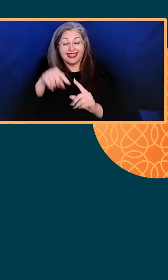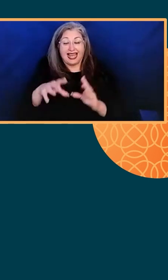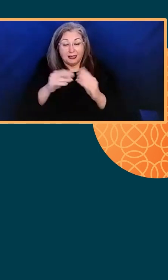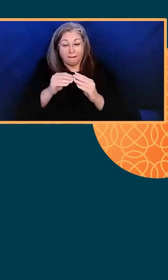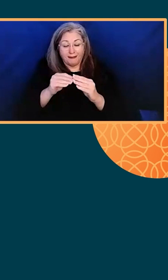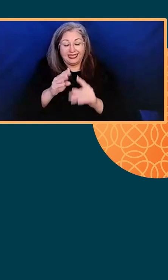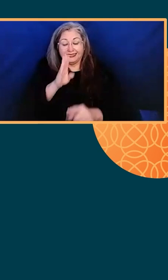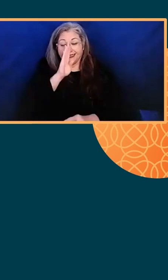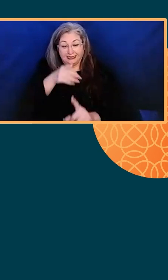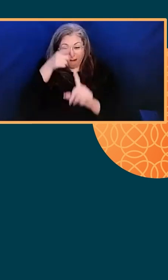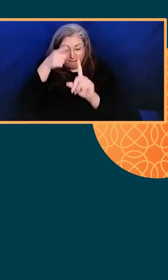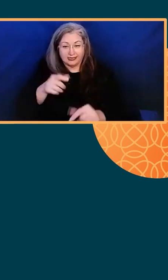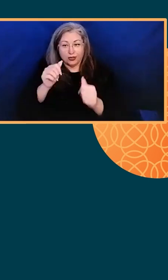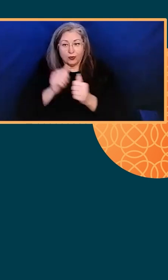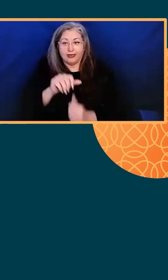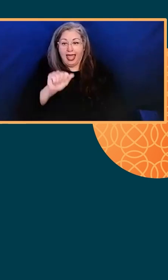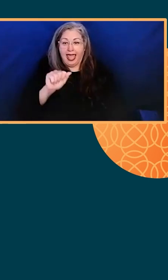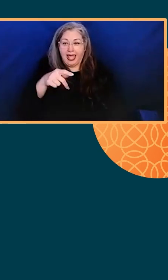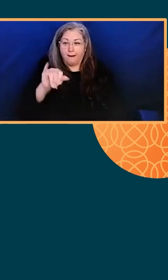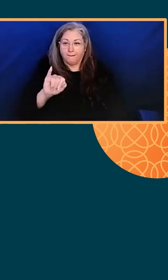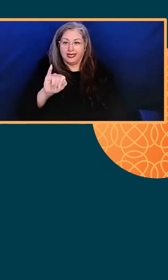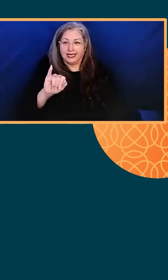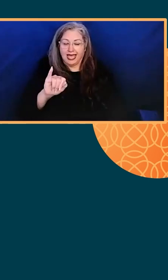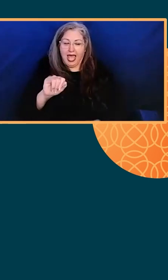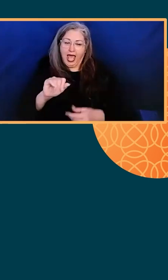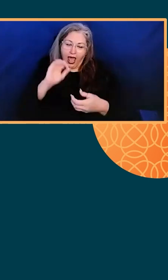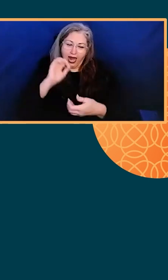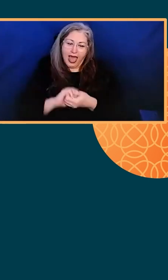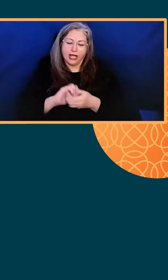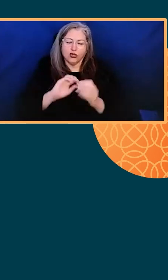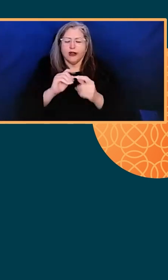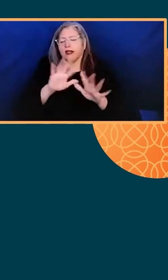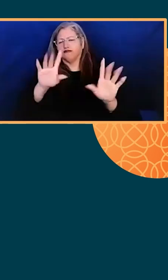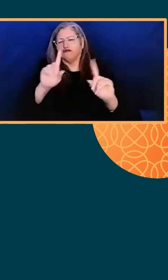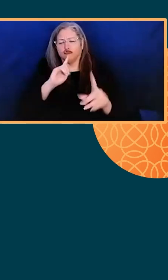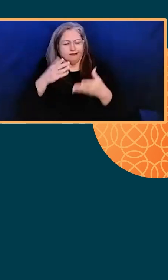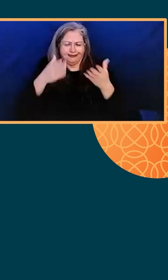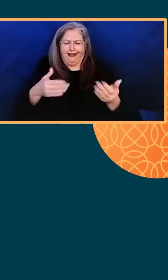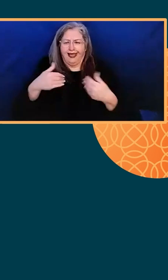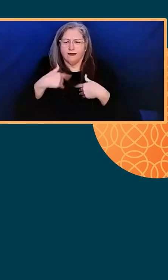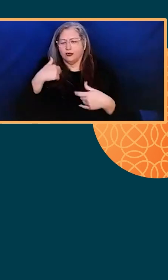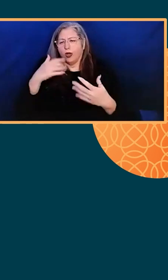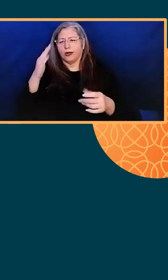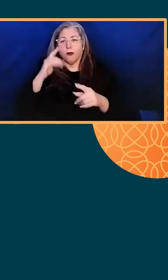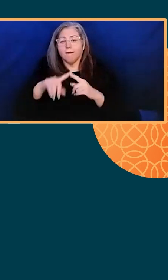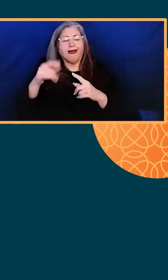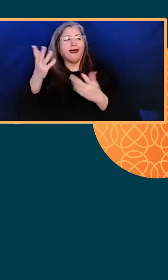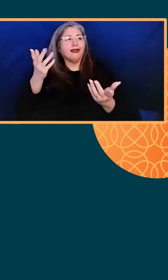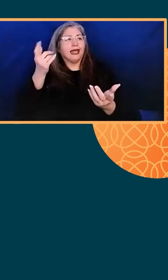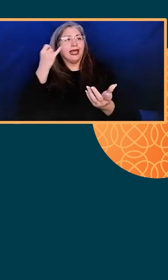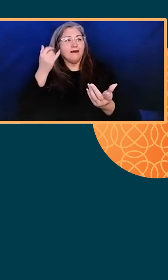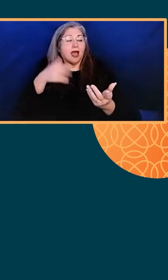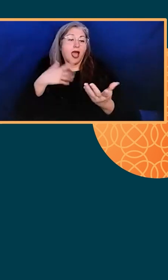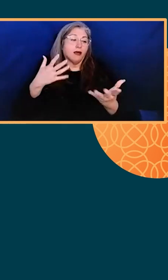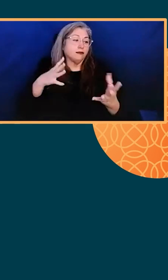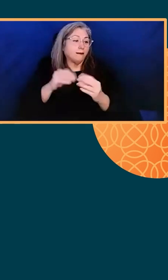explicitly with like an AAPI alliance organization. Then sure, then it's there, right? Because we know. But if it's like I'm meeting